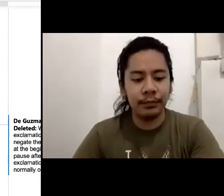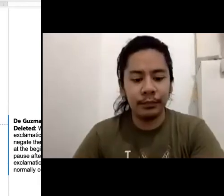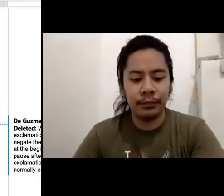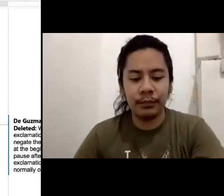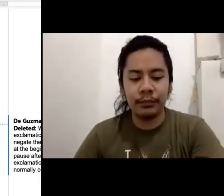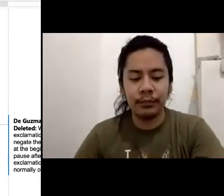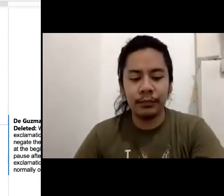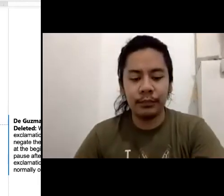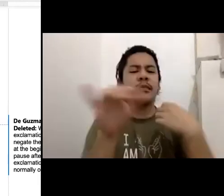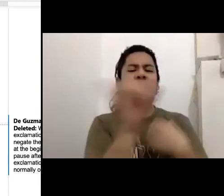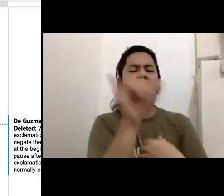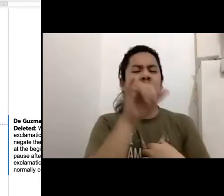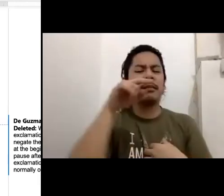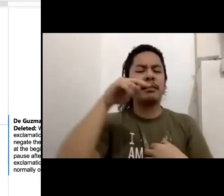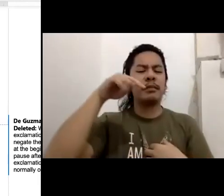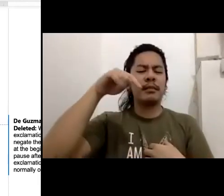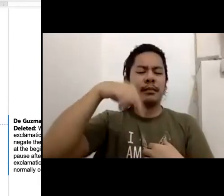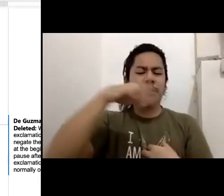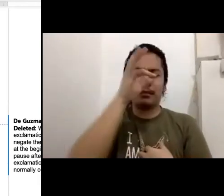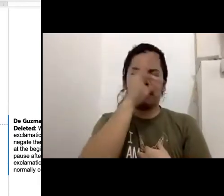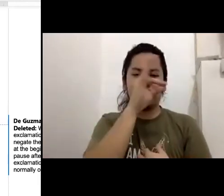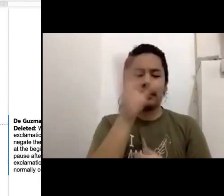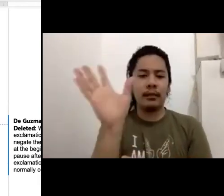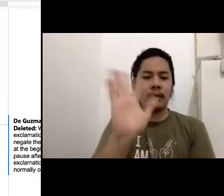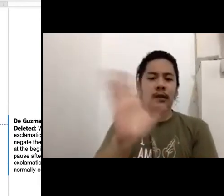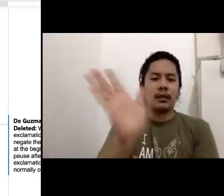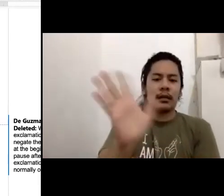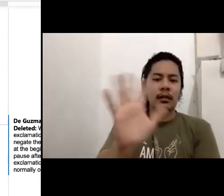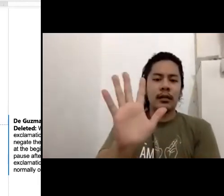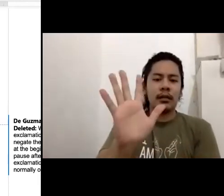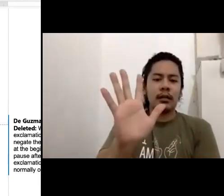Yes, I'll make sure I'll save it, sir, right now.